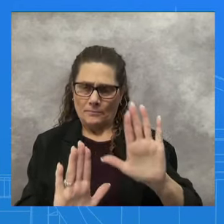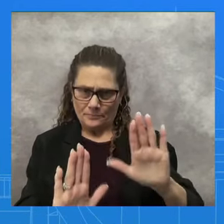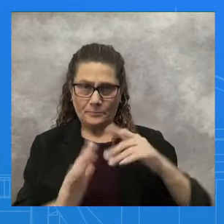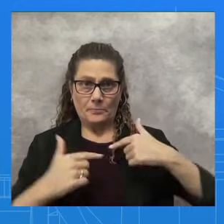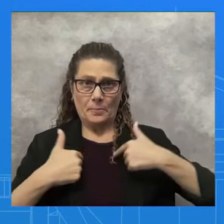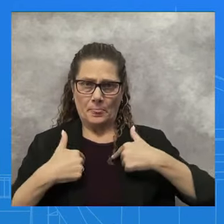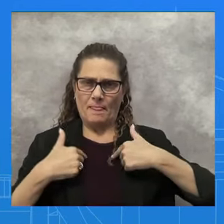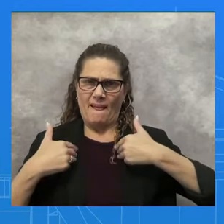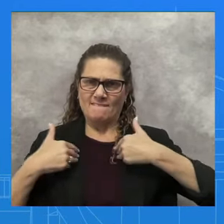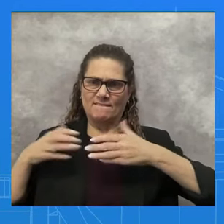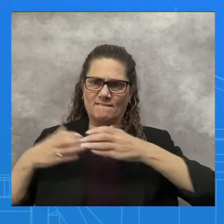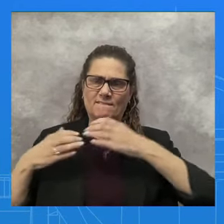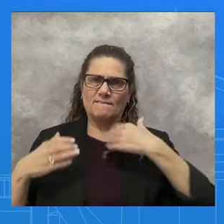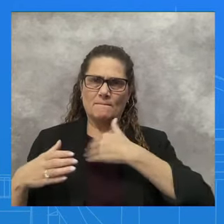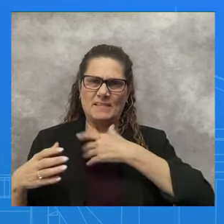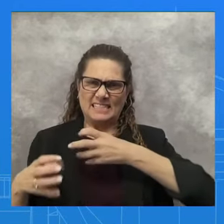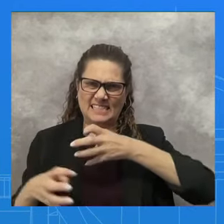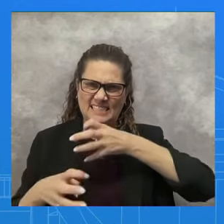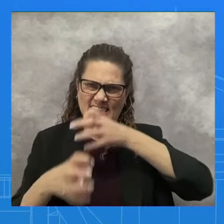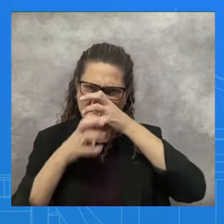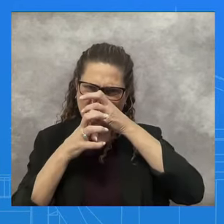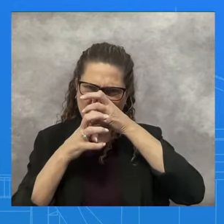and should be downgraded and shared publicly.